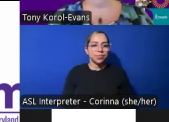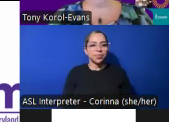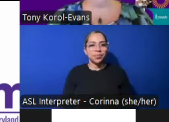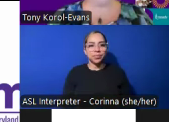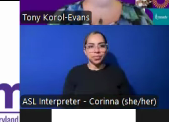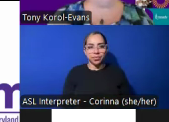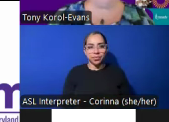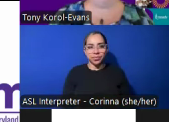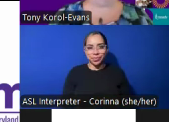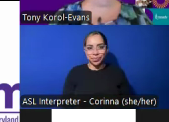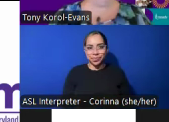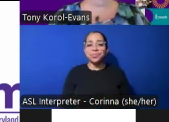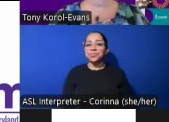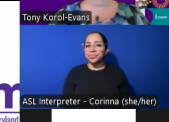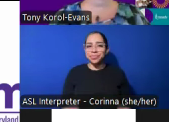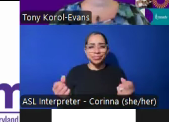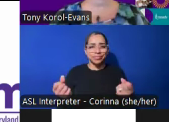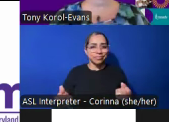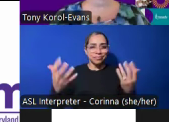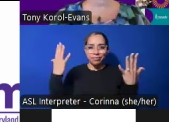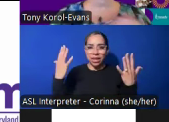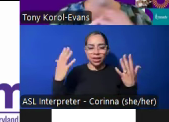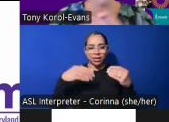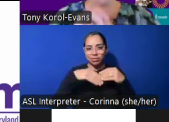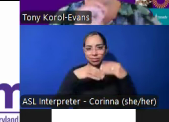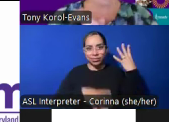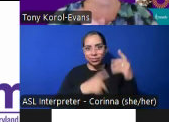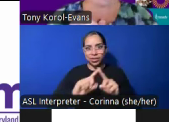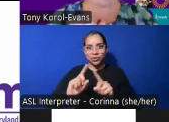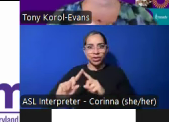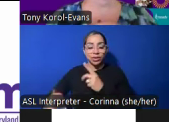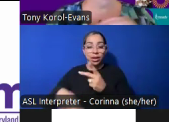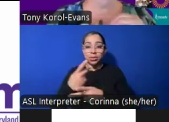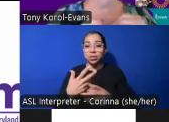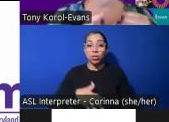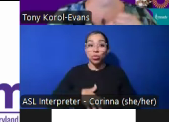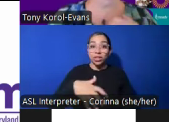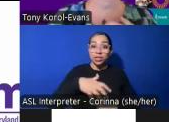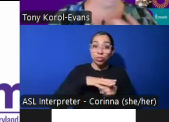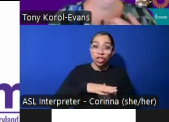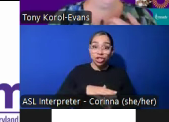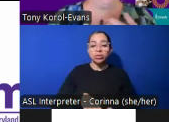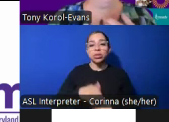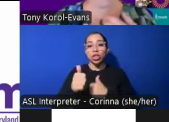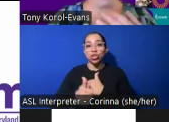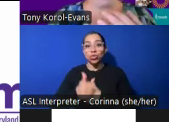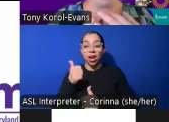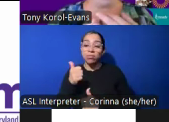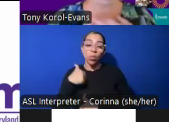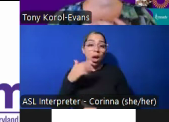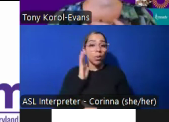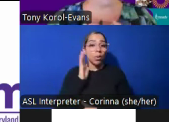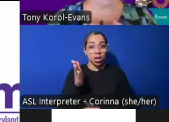There are many different types of reproductive coercion. There's pregnancy pressure, threatening to get them pregnant, making them feel guilty